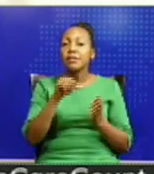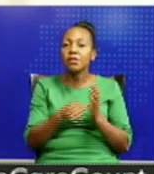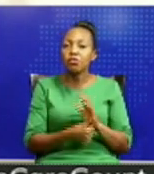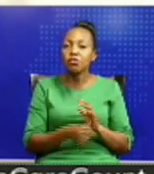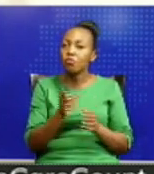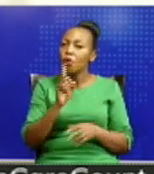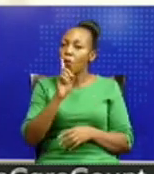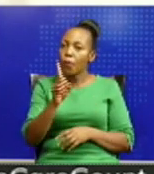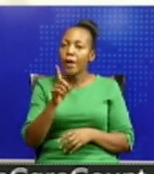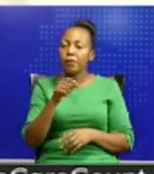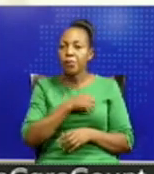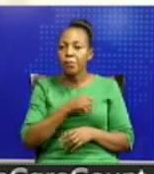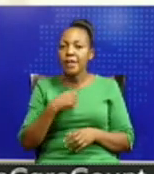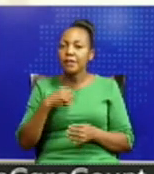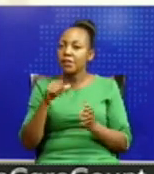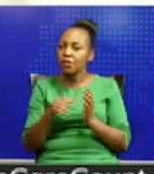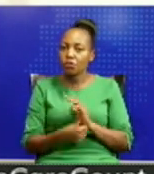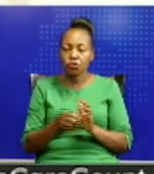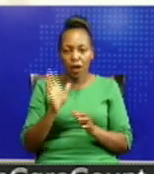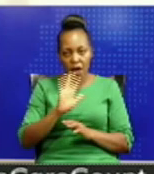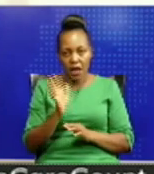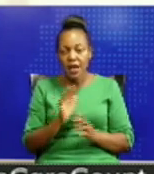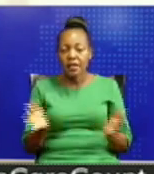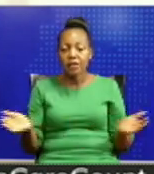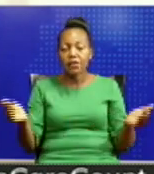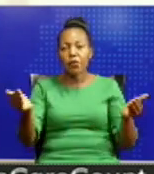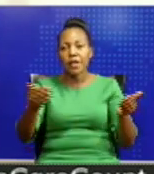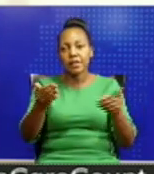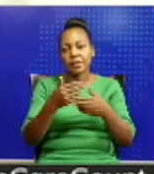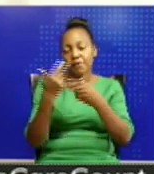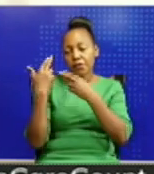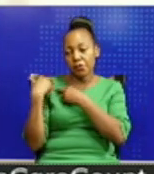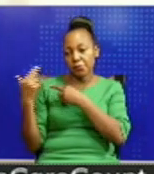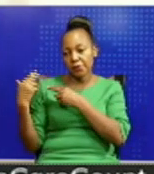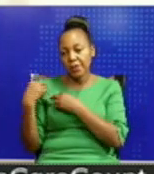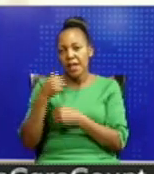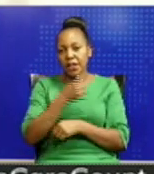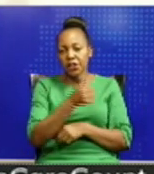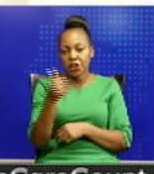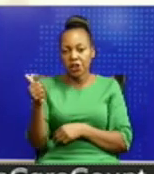issue, a one woman's issue. It is a collective responsibility.